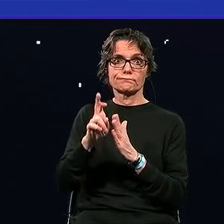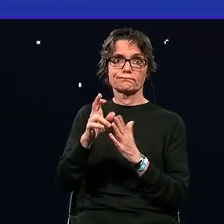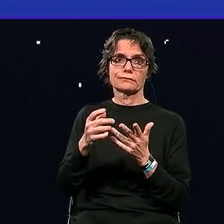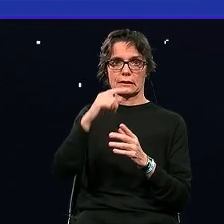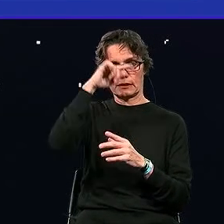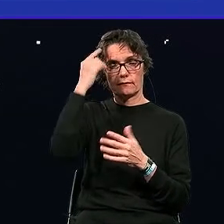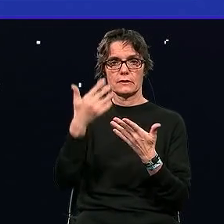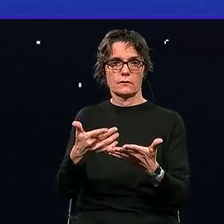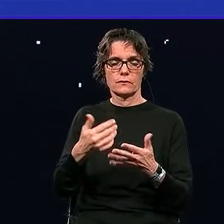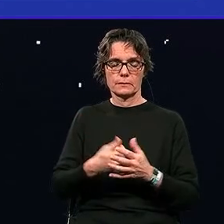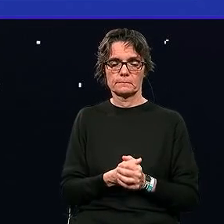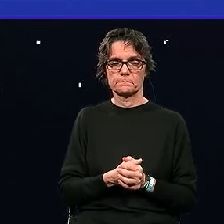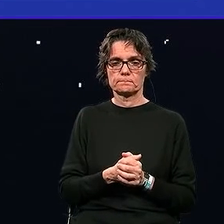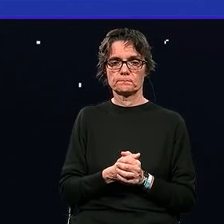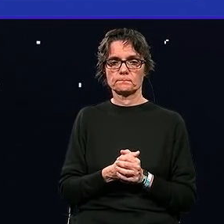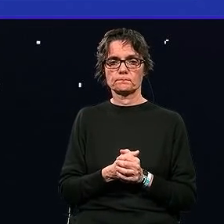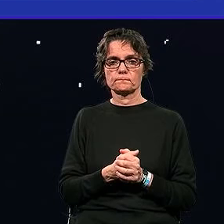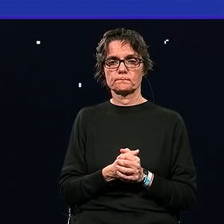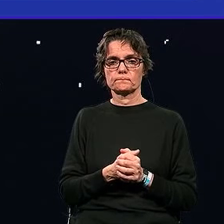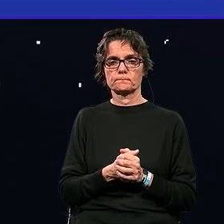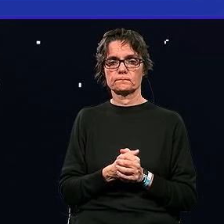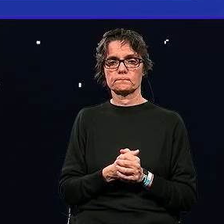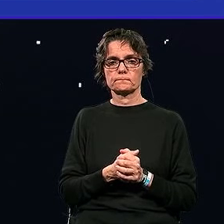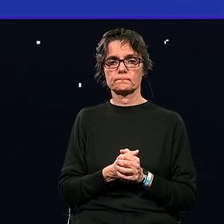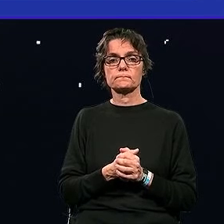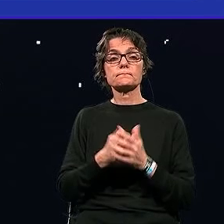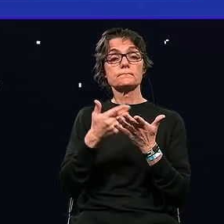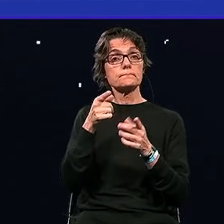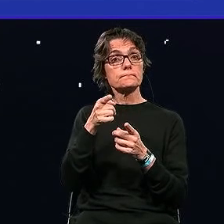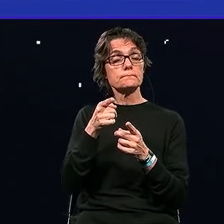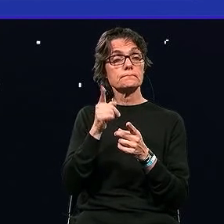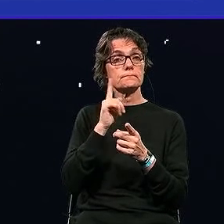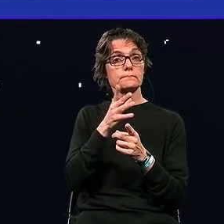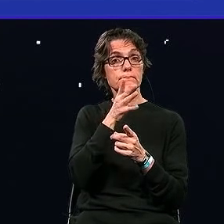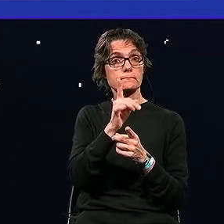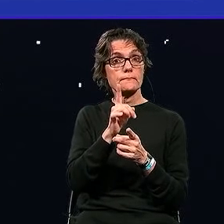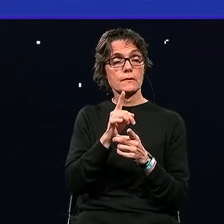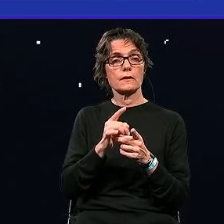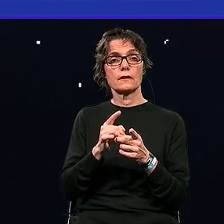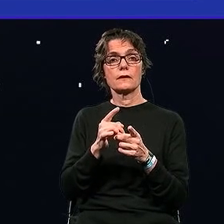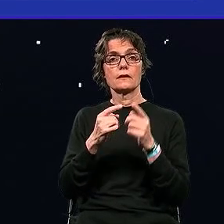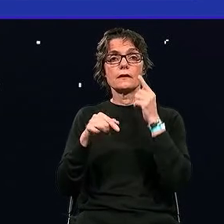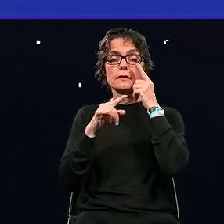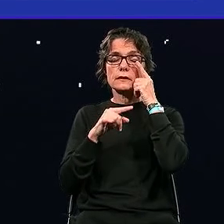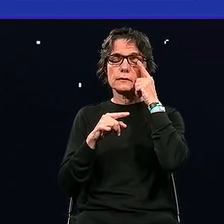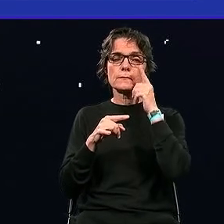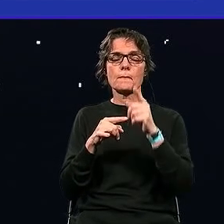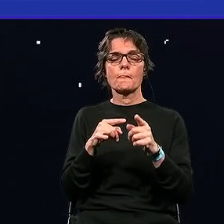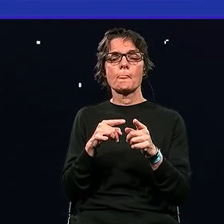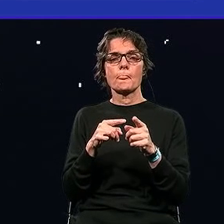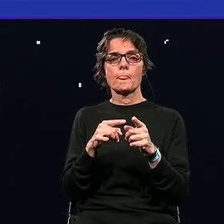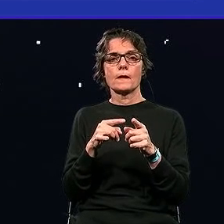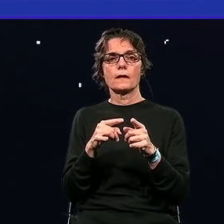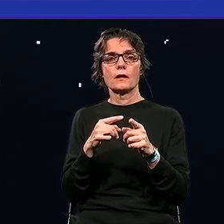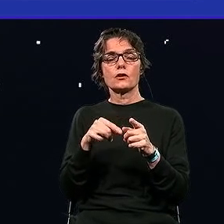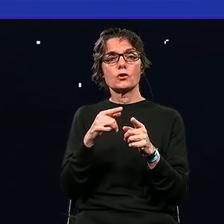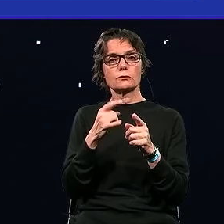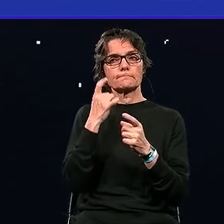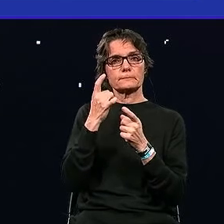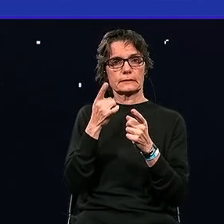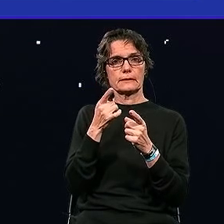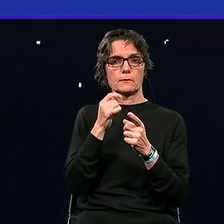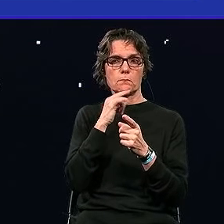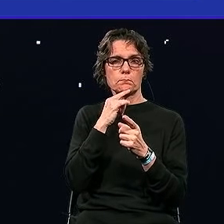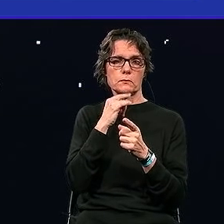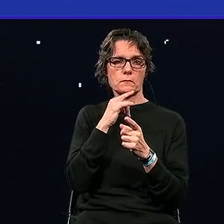harder. I think the critical point, and the critical point for this, the message here is, we still think there is a